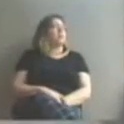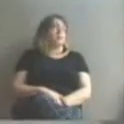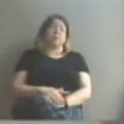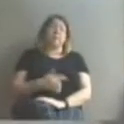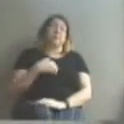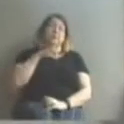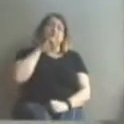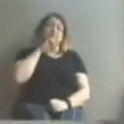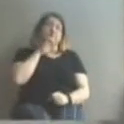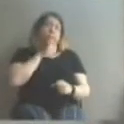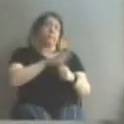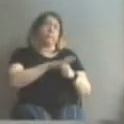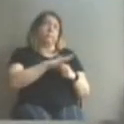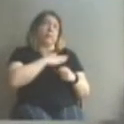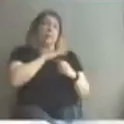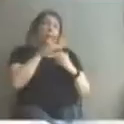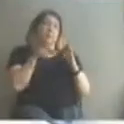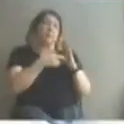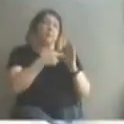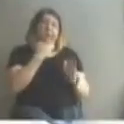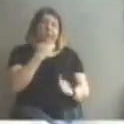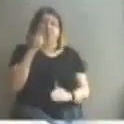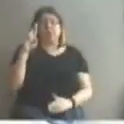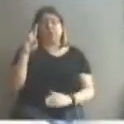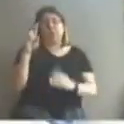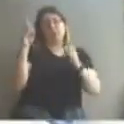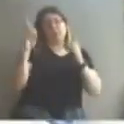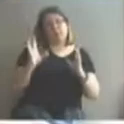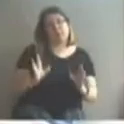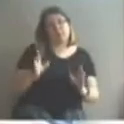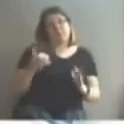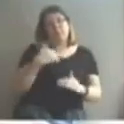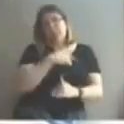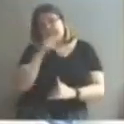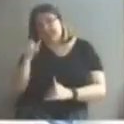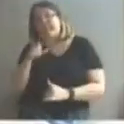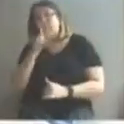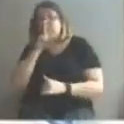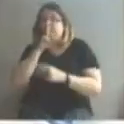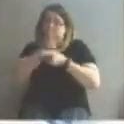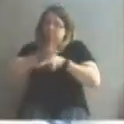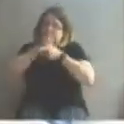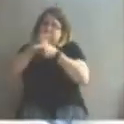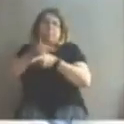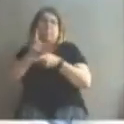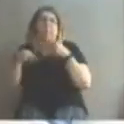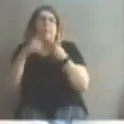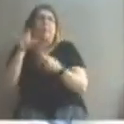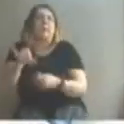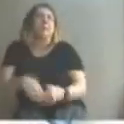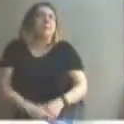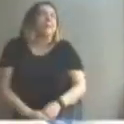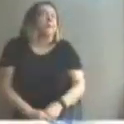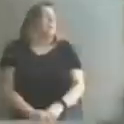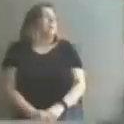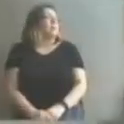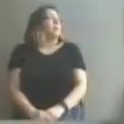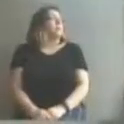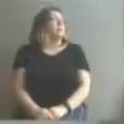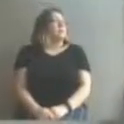I mean, okay, my role as HR director, we certainly have to pay very close attention to that. So